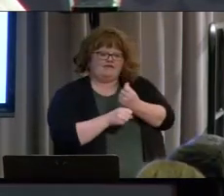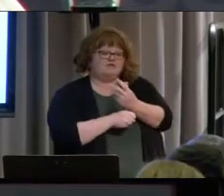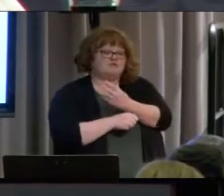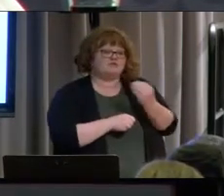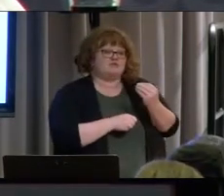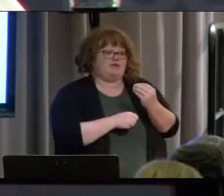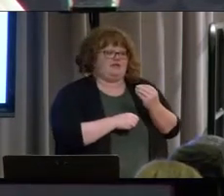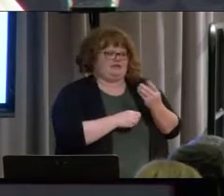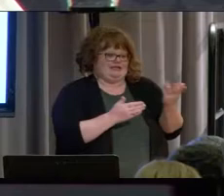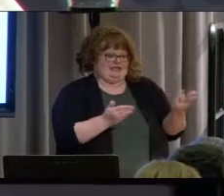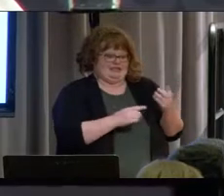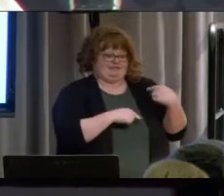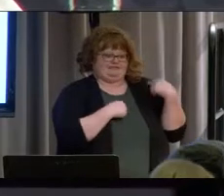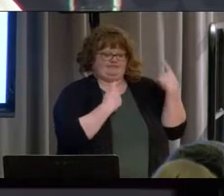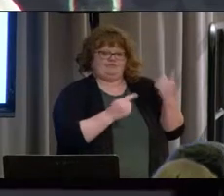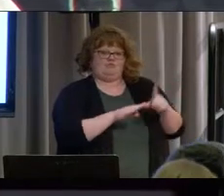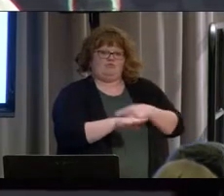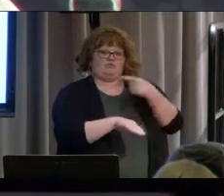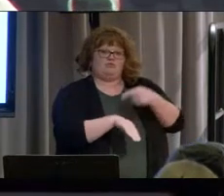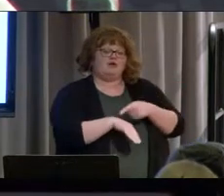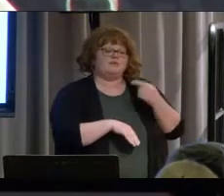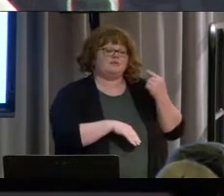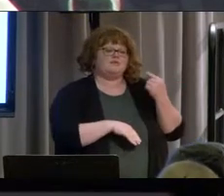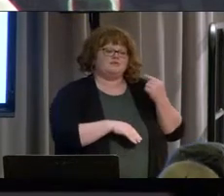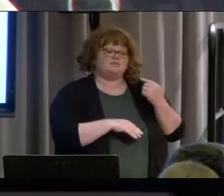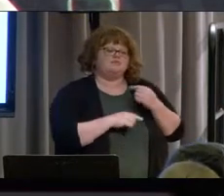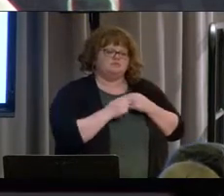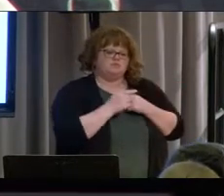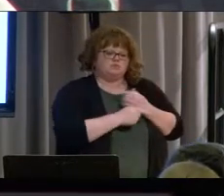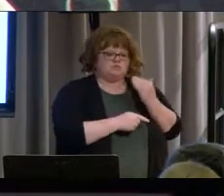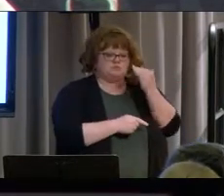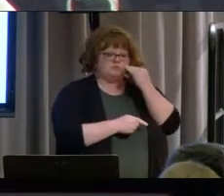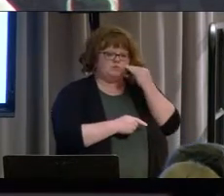community. And you're aware of some of the